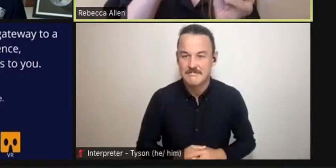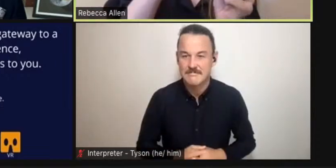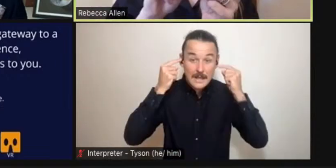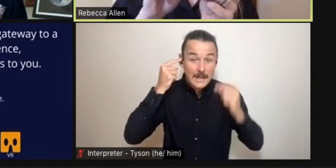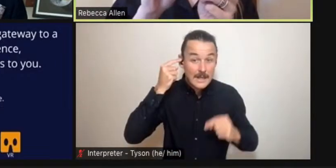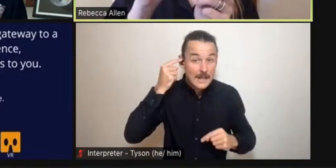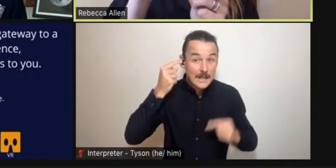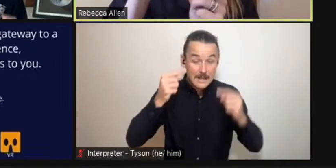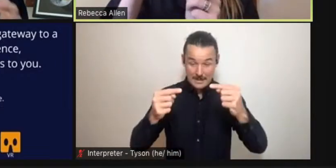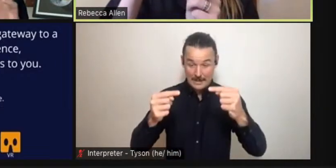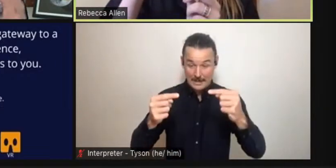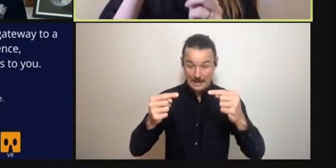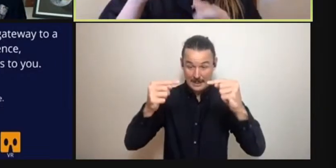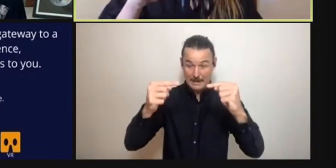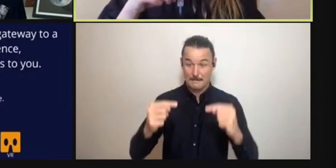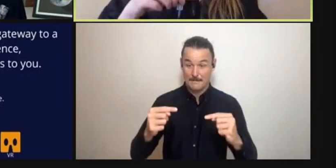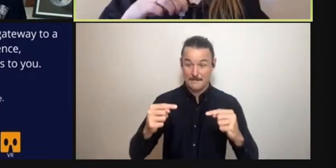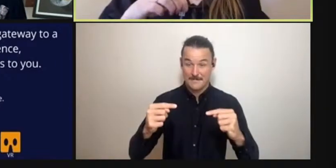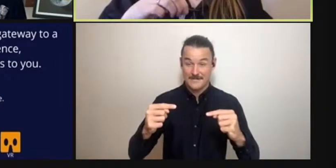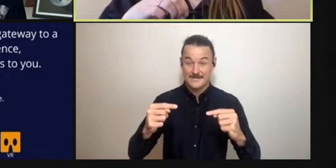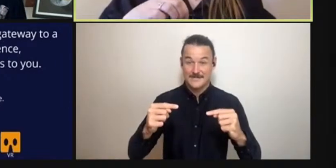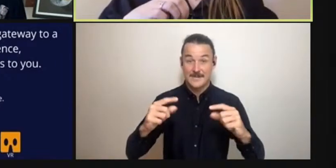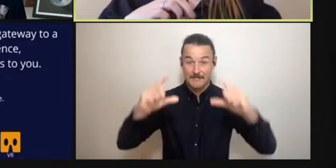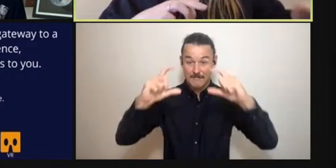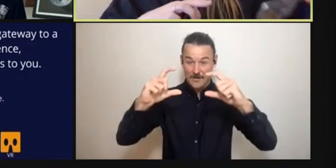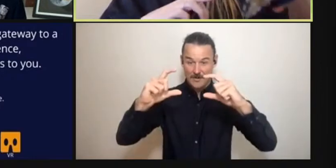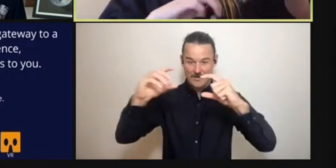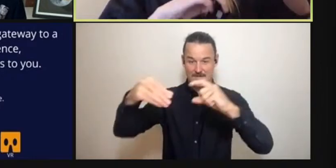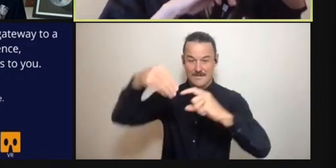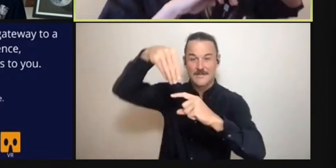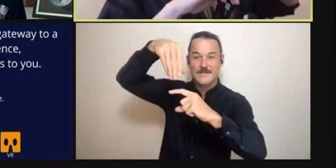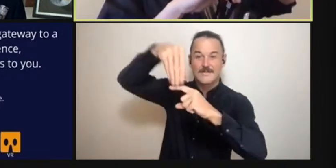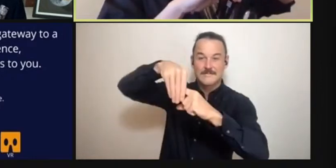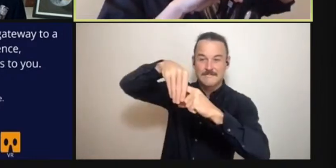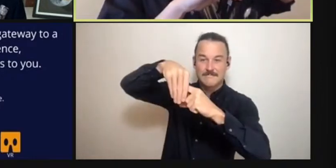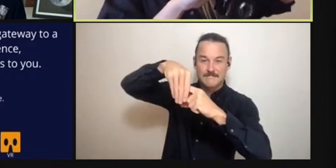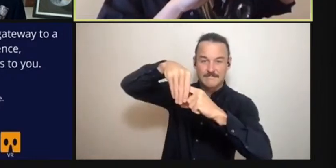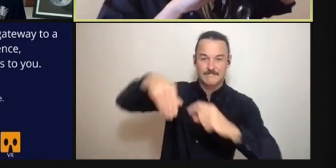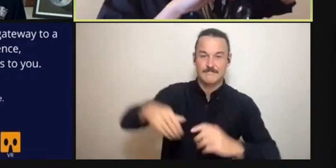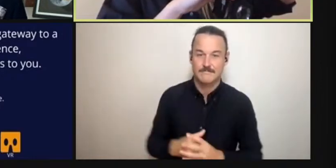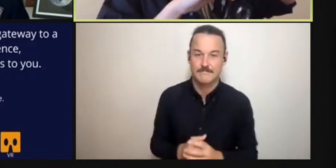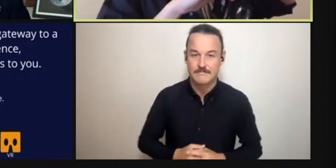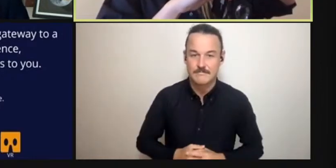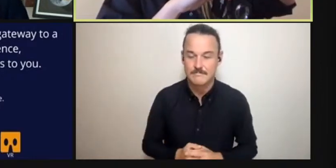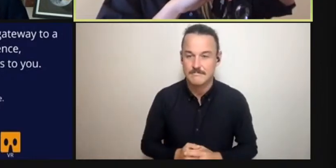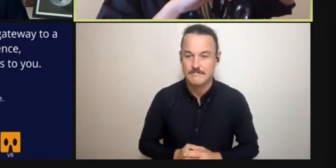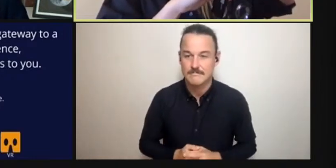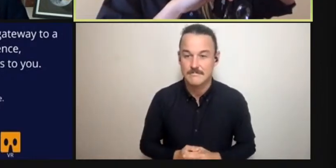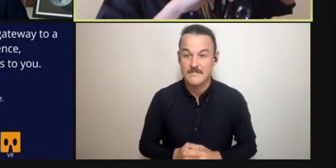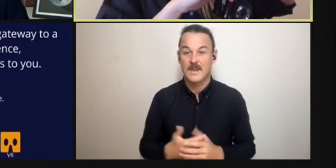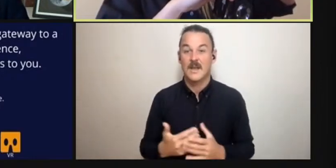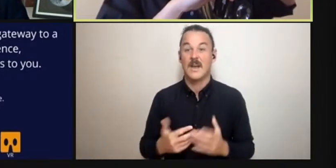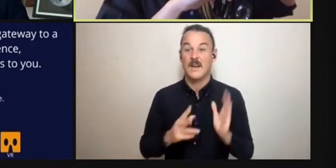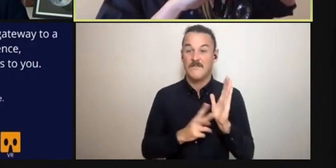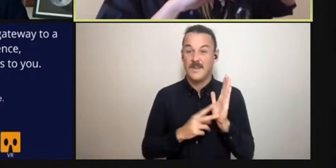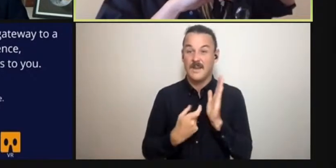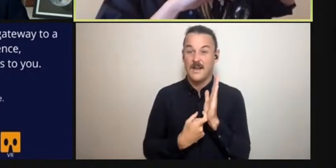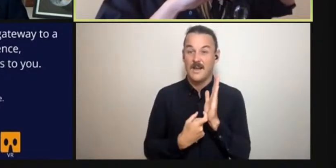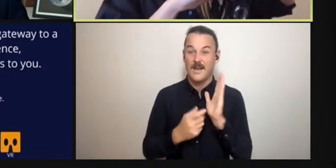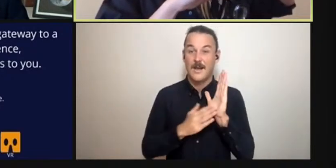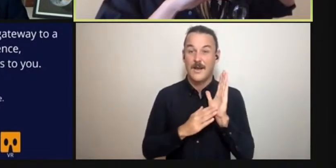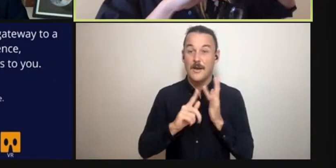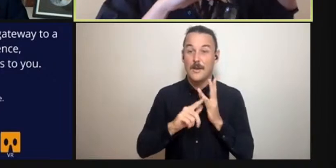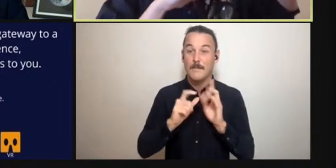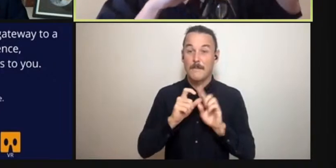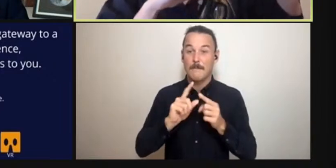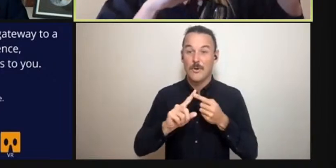So this is what's going to go on your phone. So you're going to press VR mode on your phone. And then what you're going to